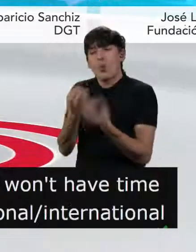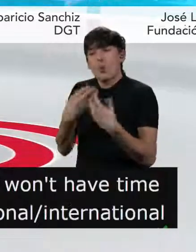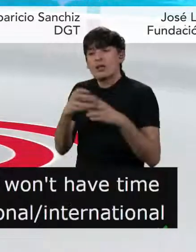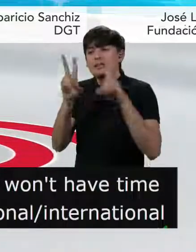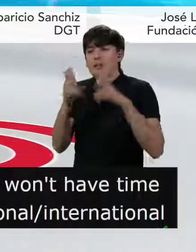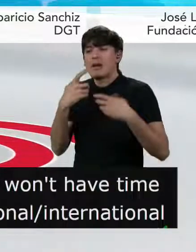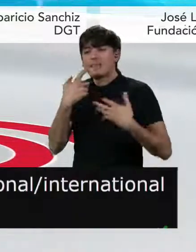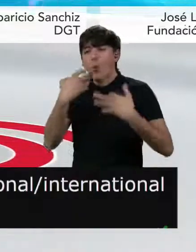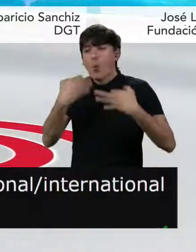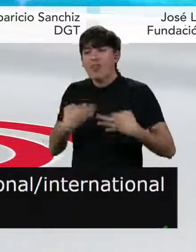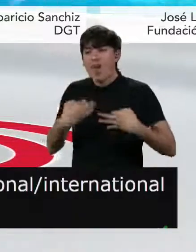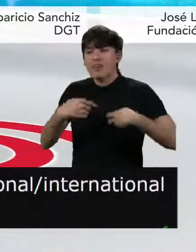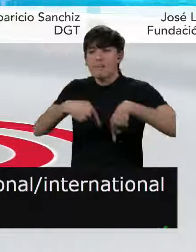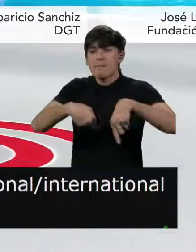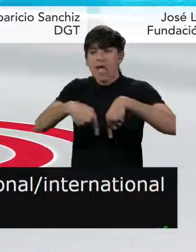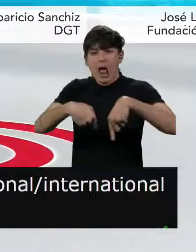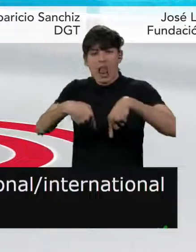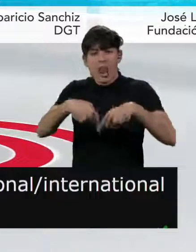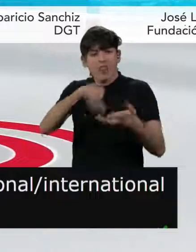He's going to talk about